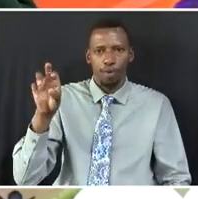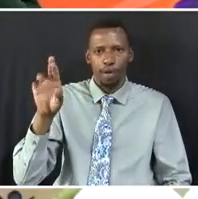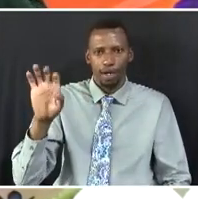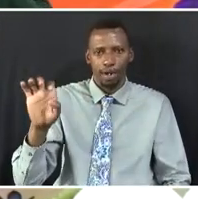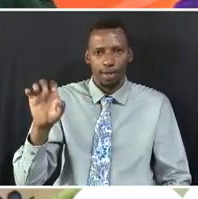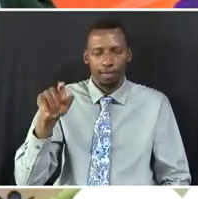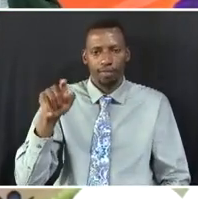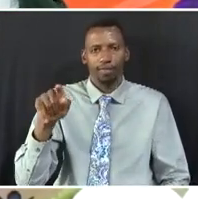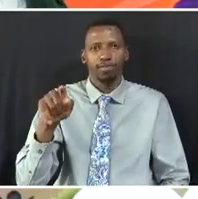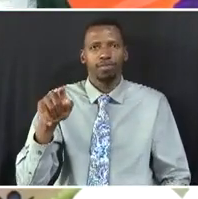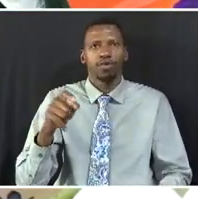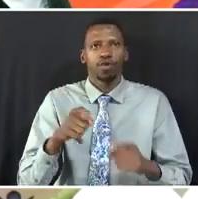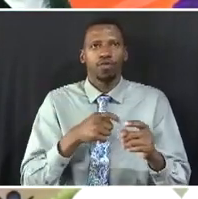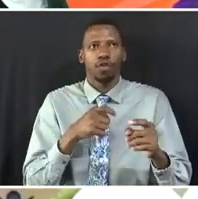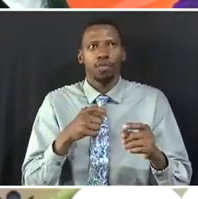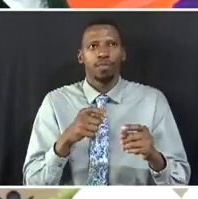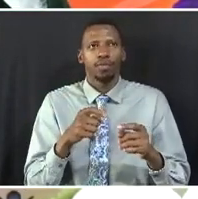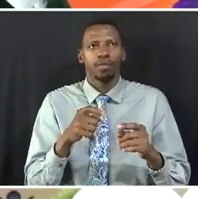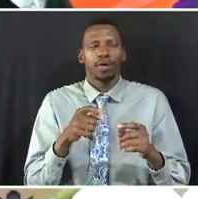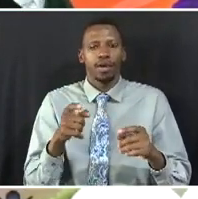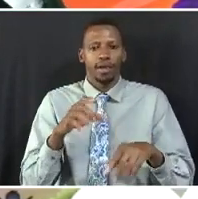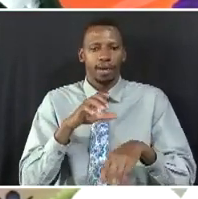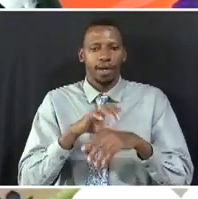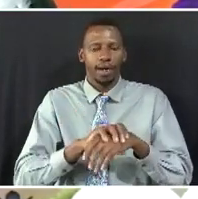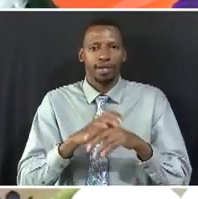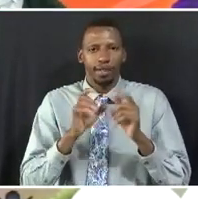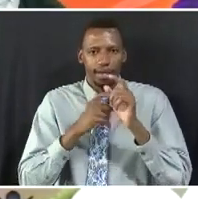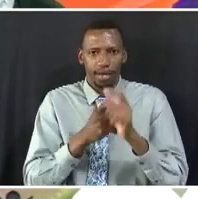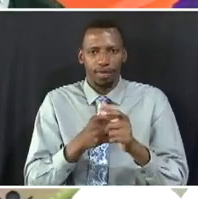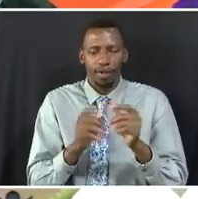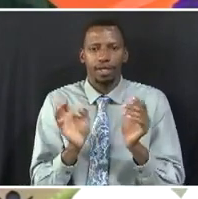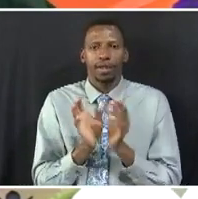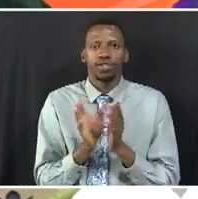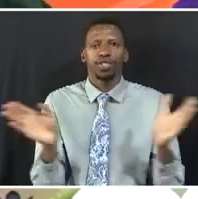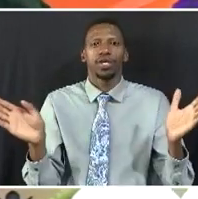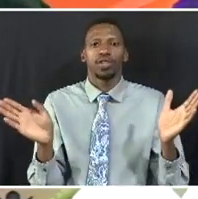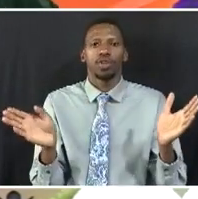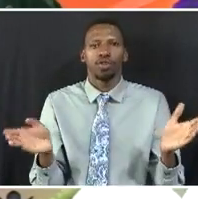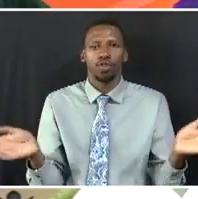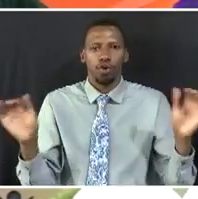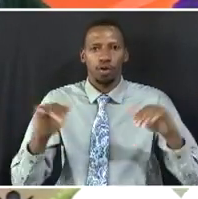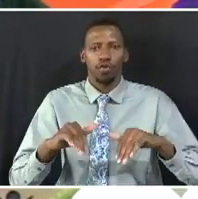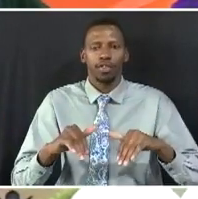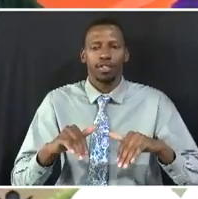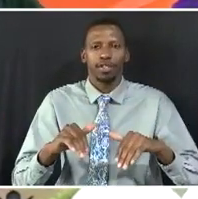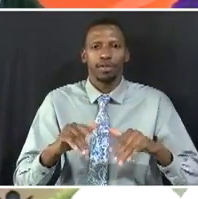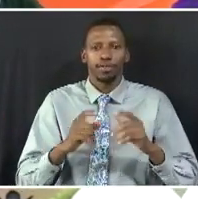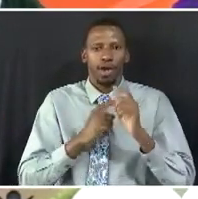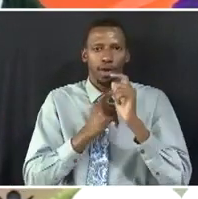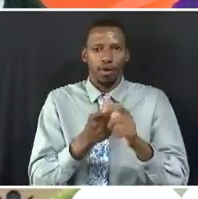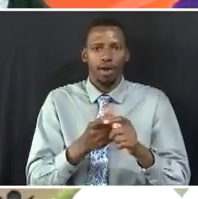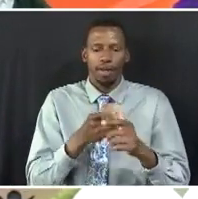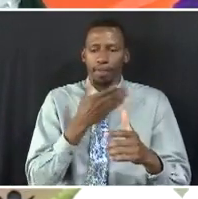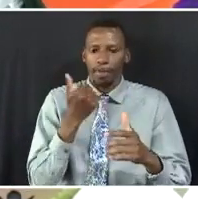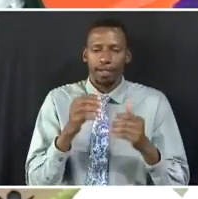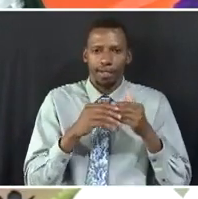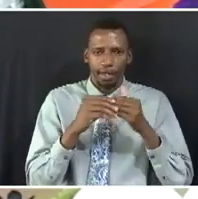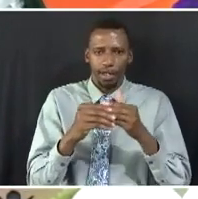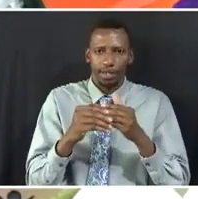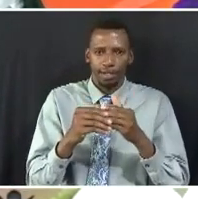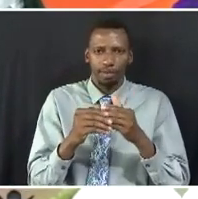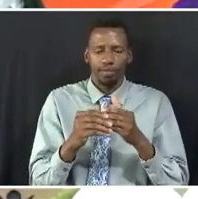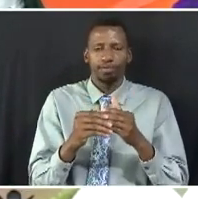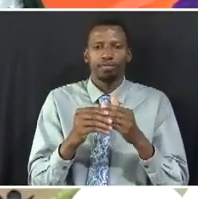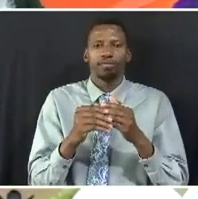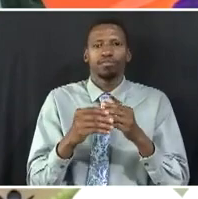of the General Conference Award of the Best Leadership in Pathfinder Ministry, together with